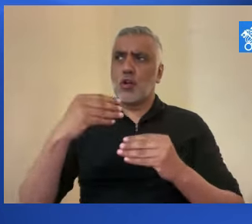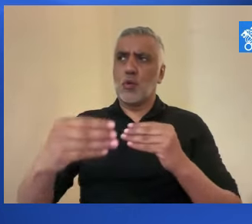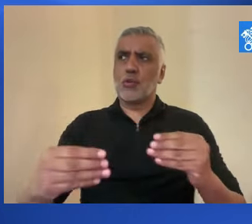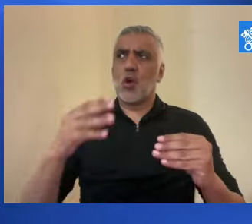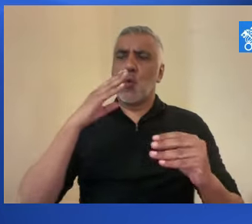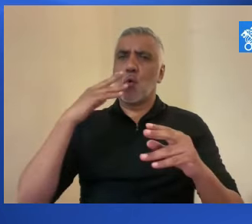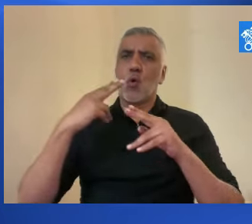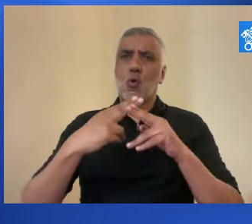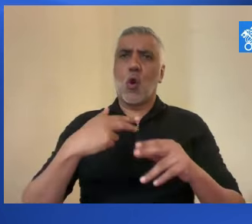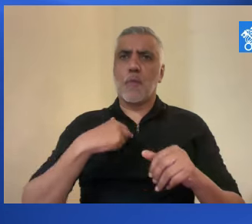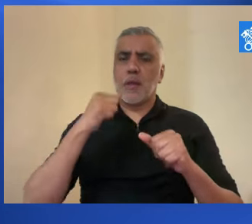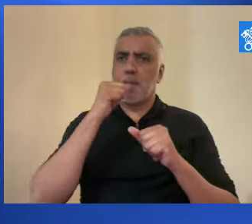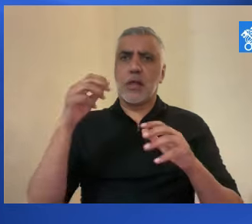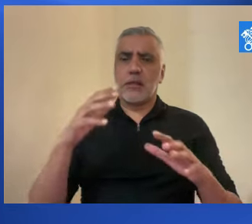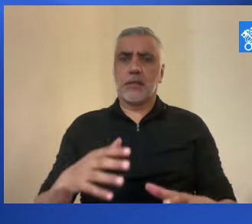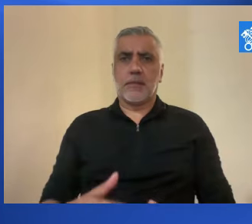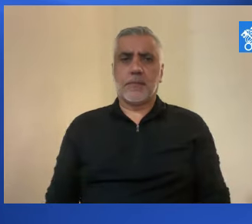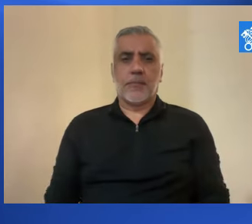Lord.